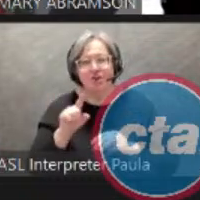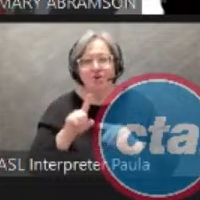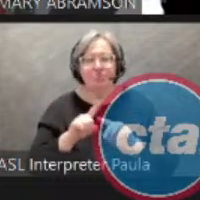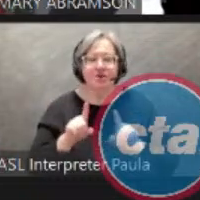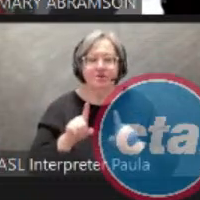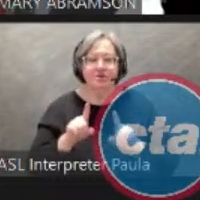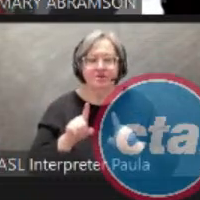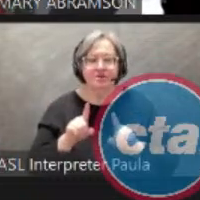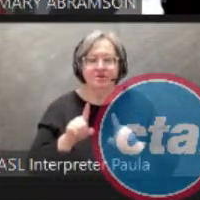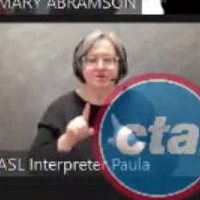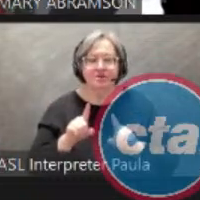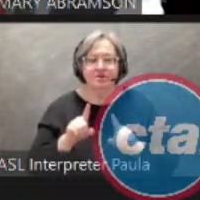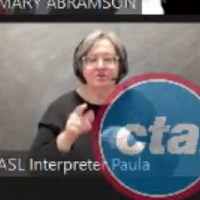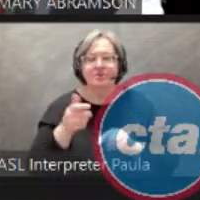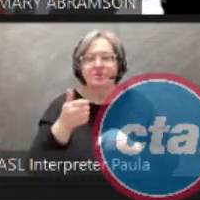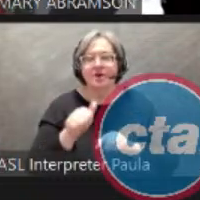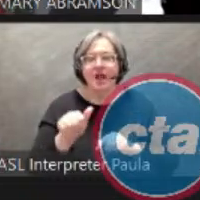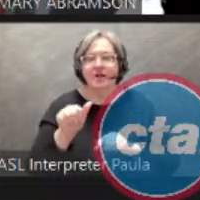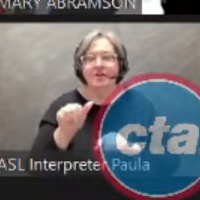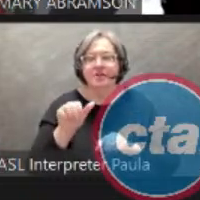sorry, any of the CTA,